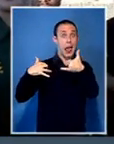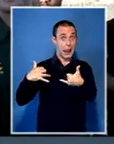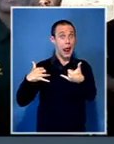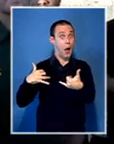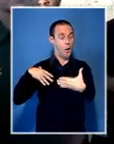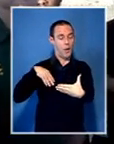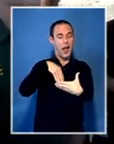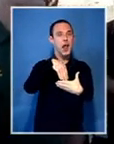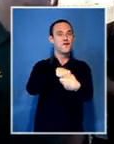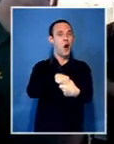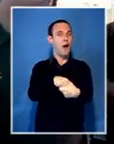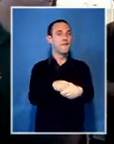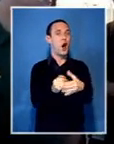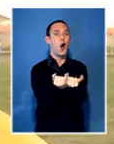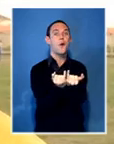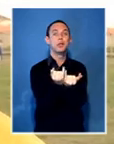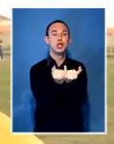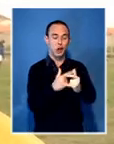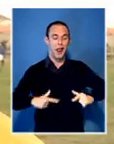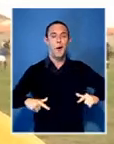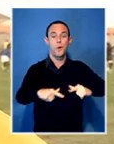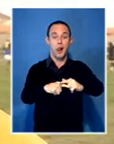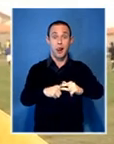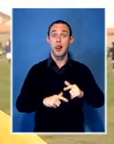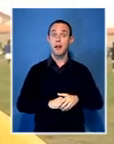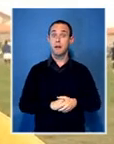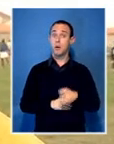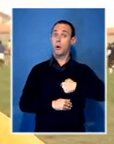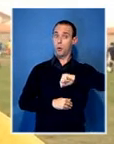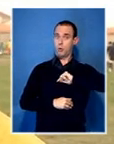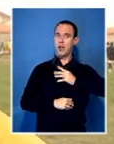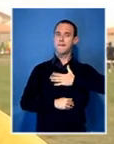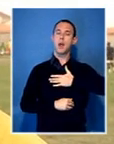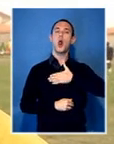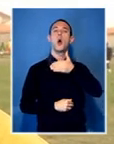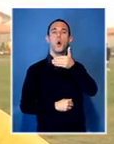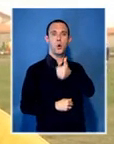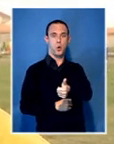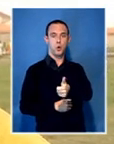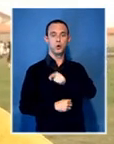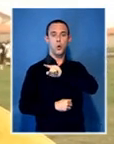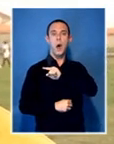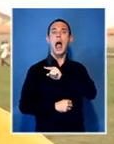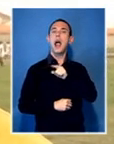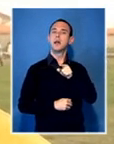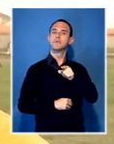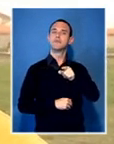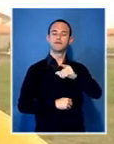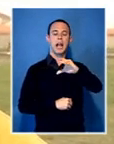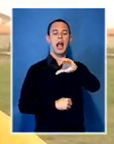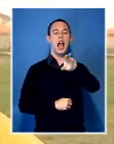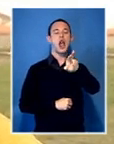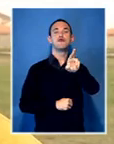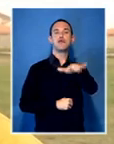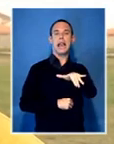in a prestigious local competition. We really feel good in playing in the Community Cup, and also the fact